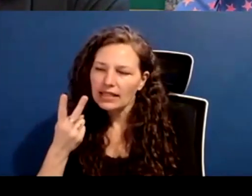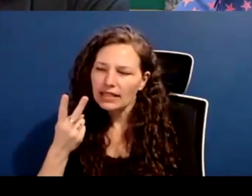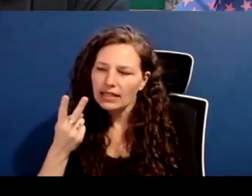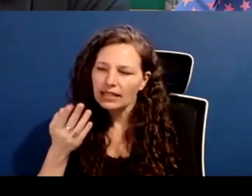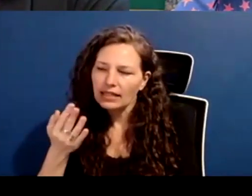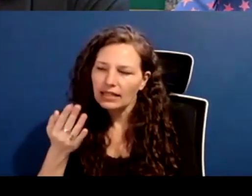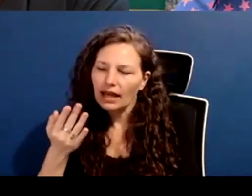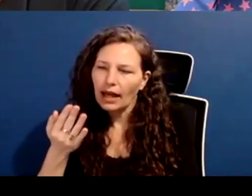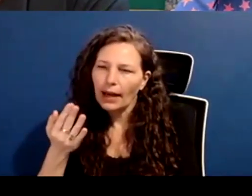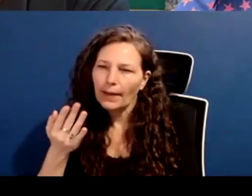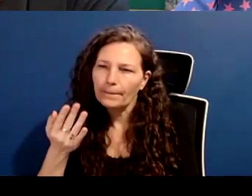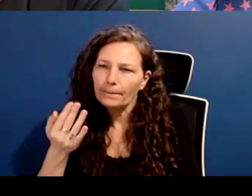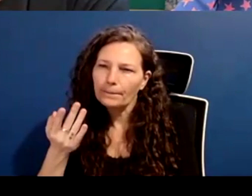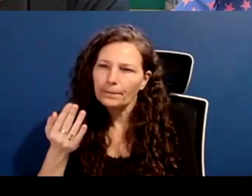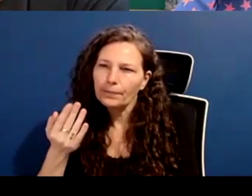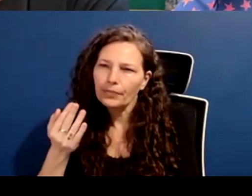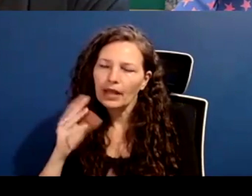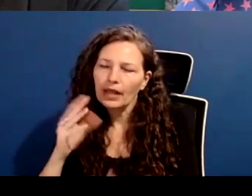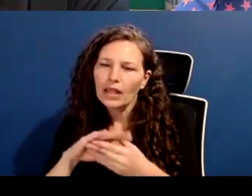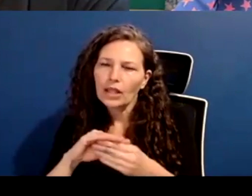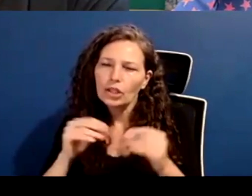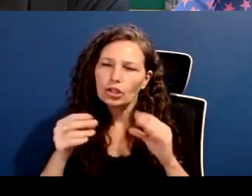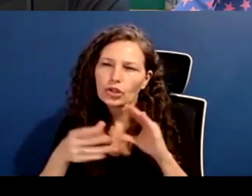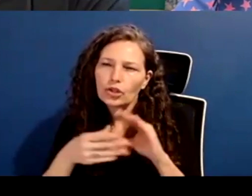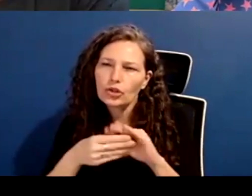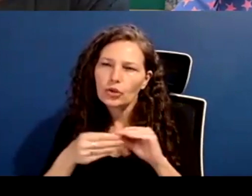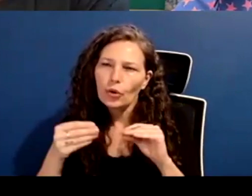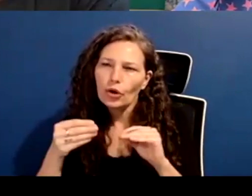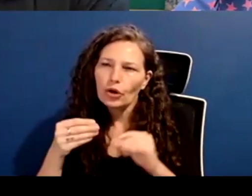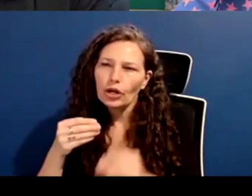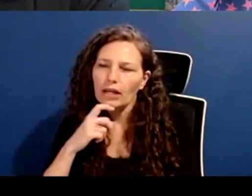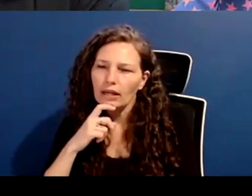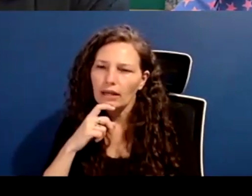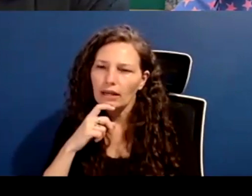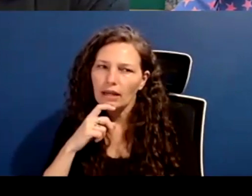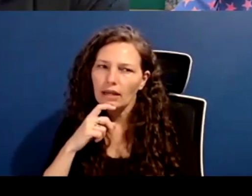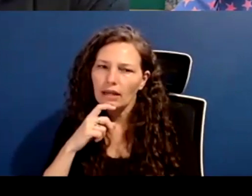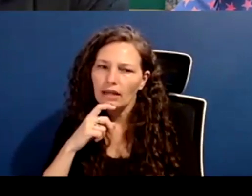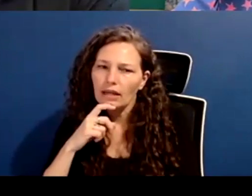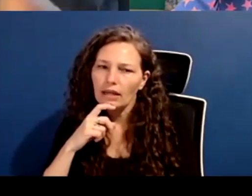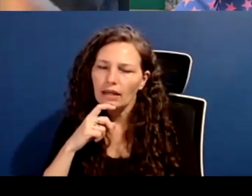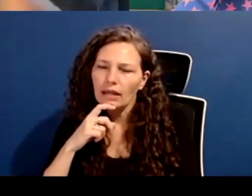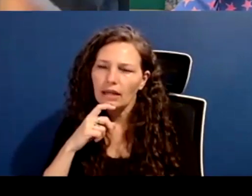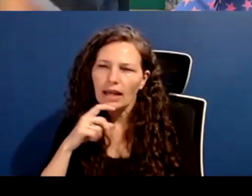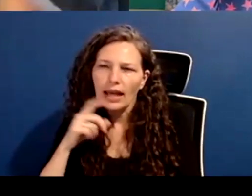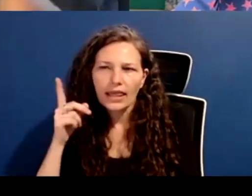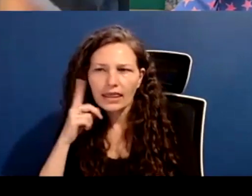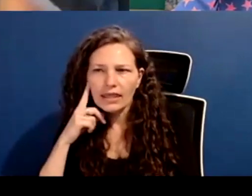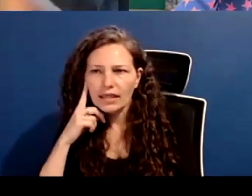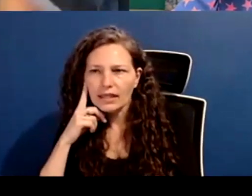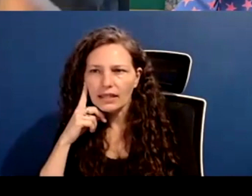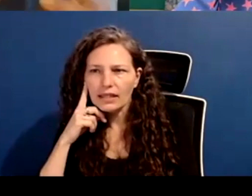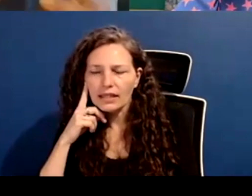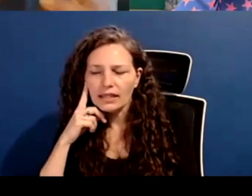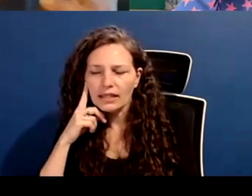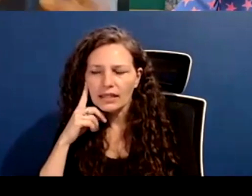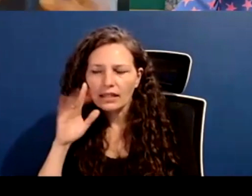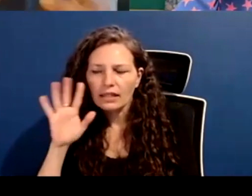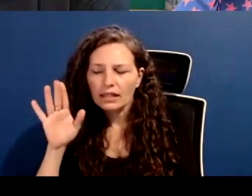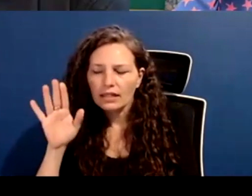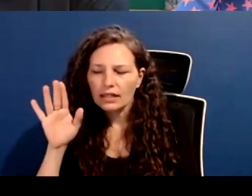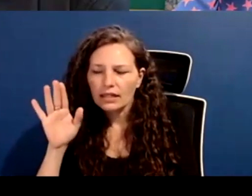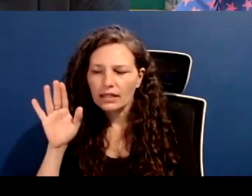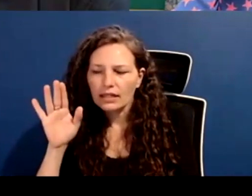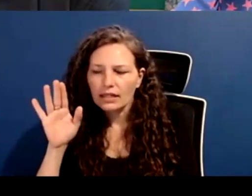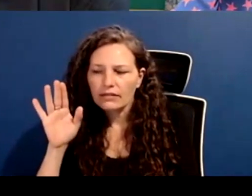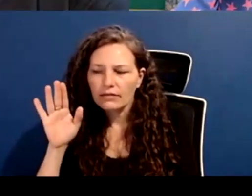the story of I think it calls, I'll say for, use a biblical term, the lame man who